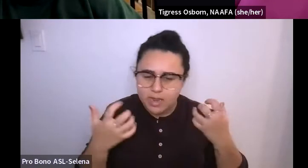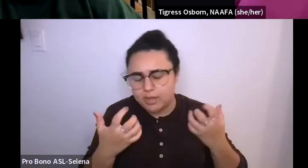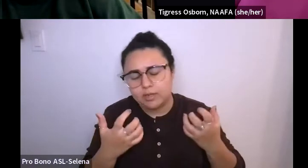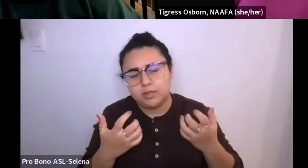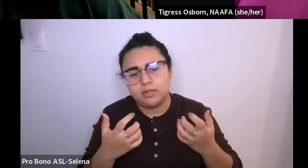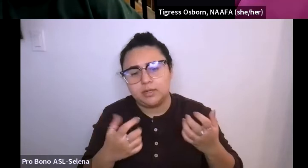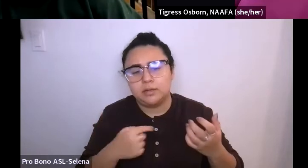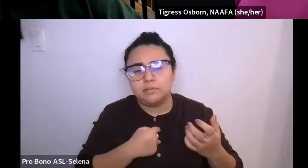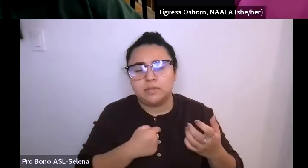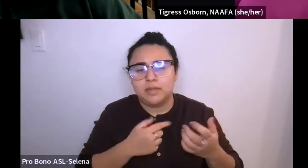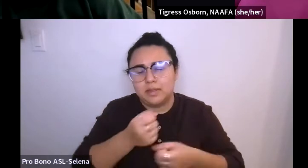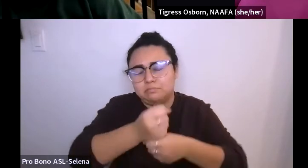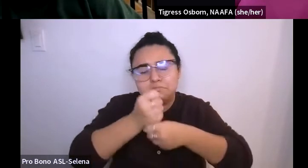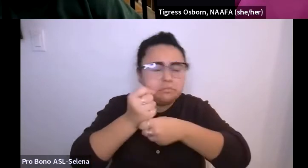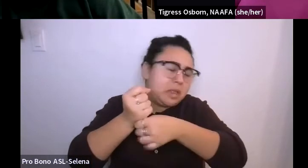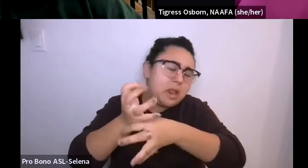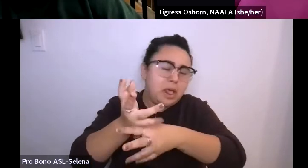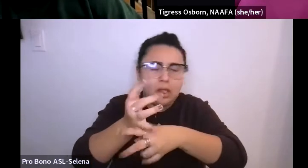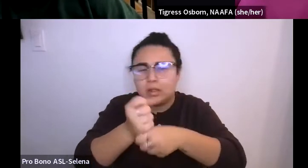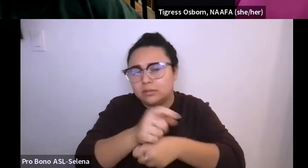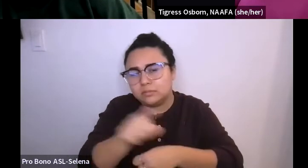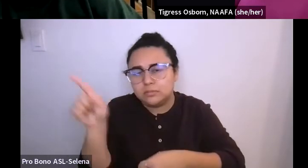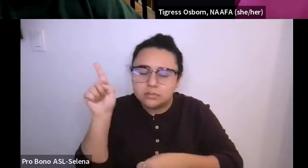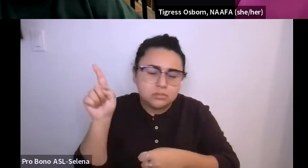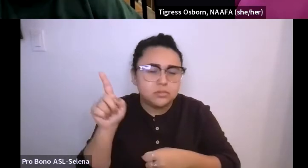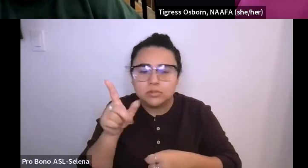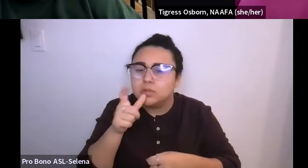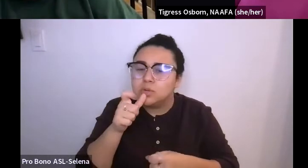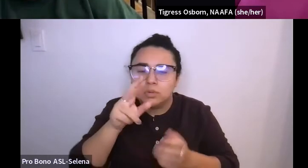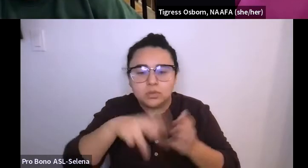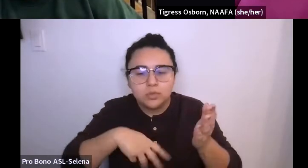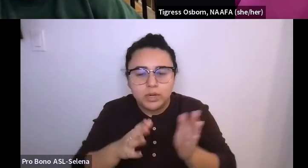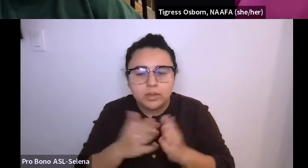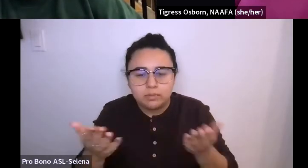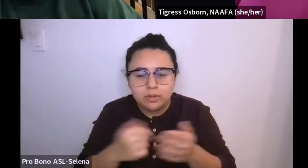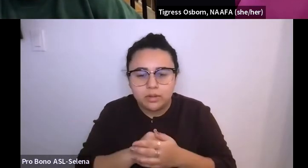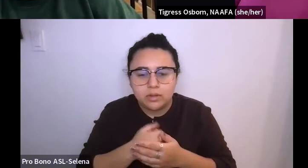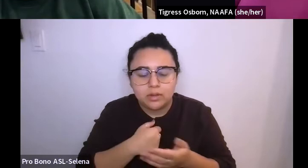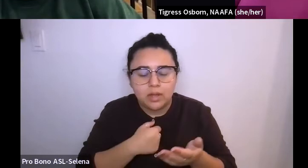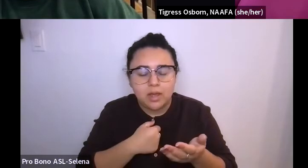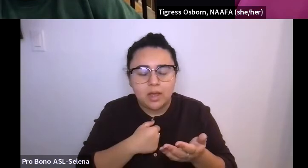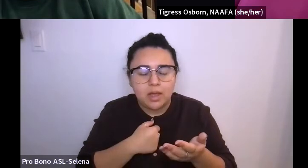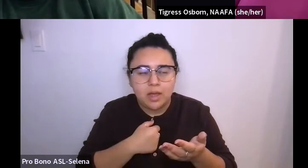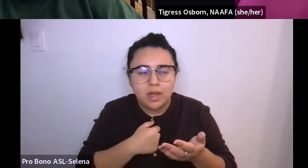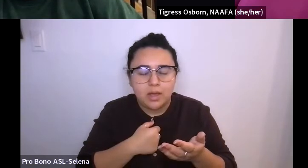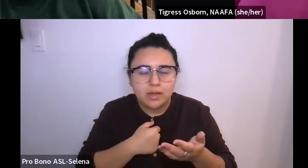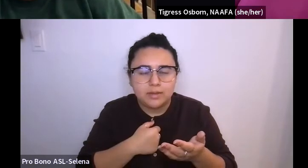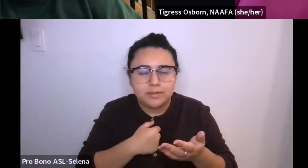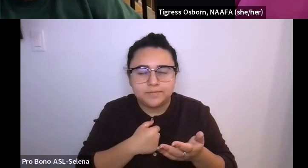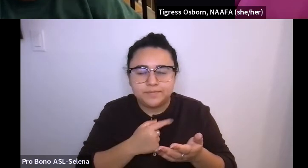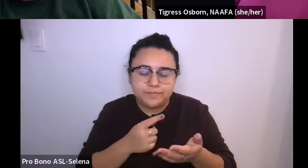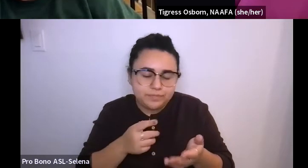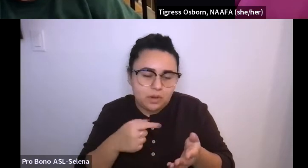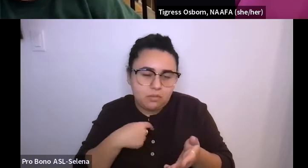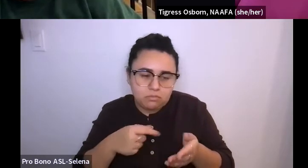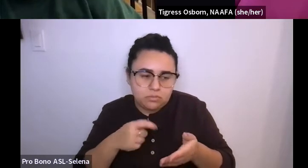it was just me screaming and shouting at whoever was reading the book. And but the people who are